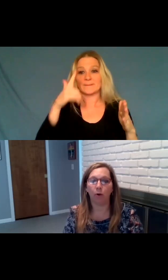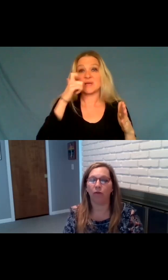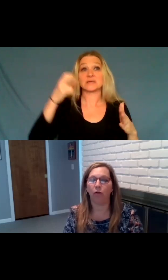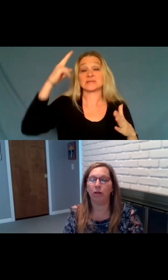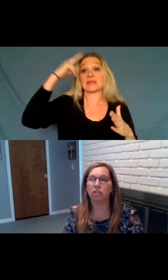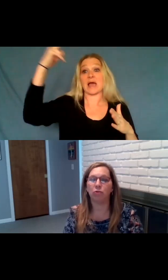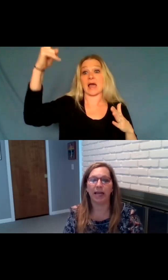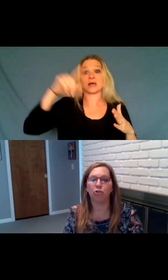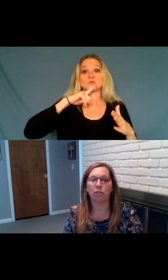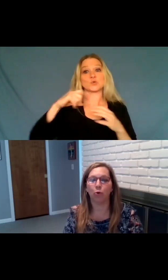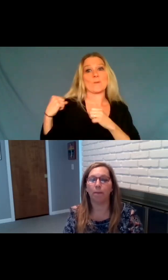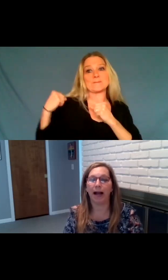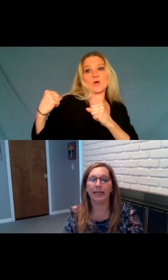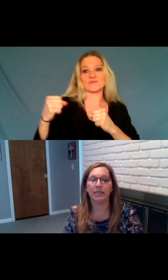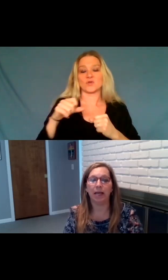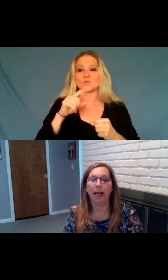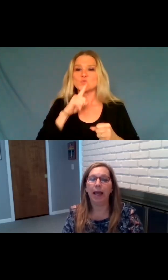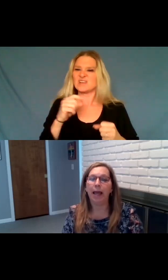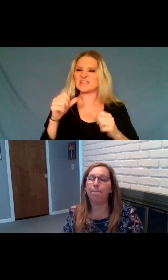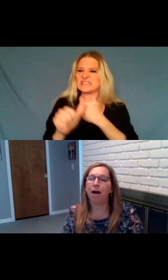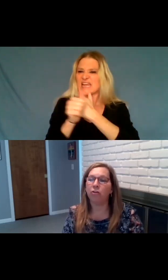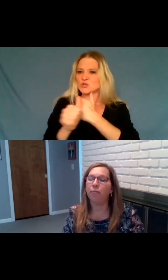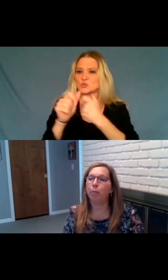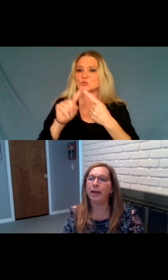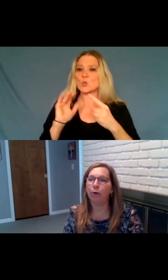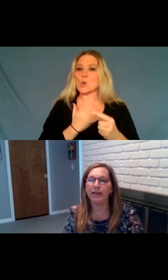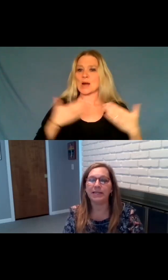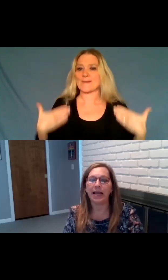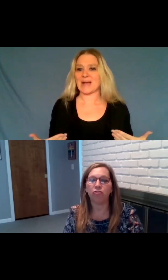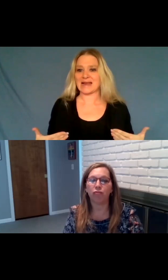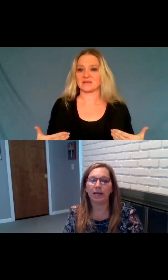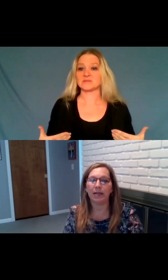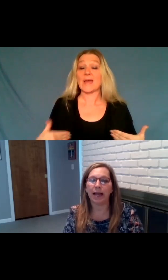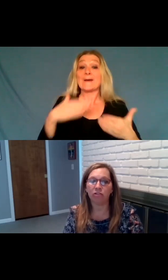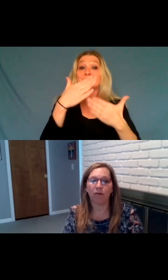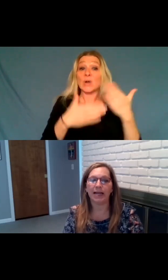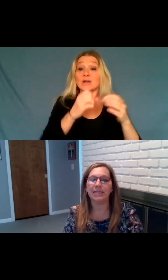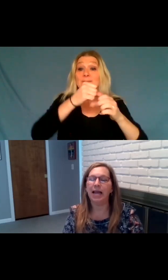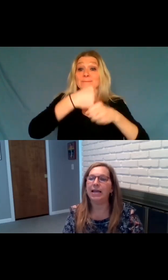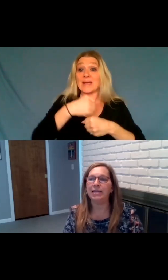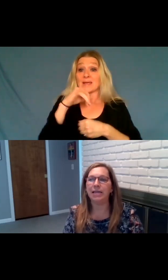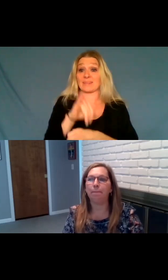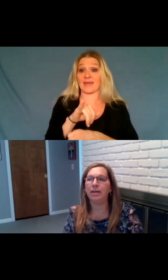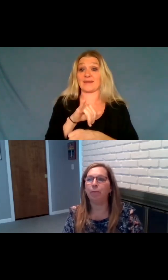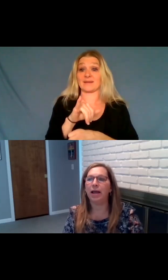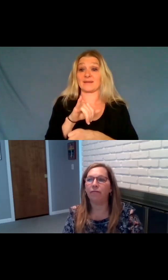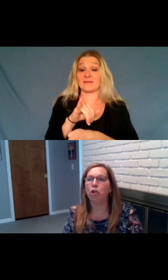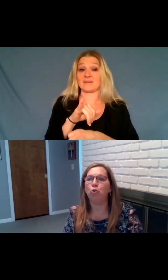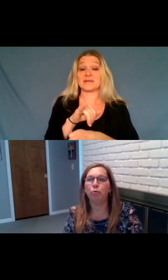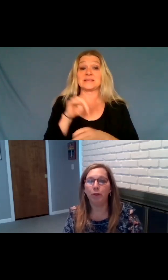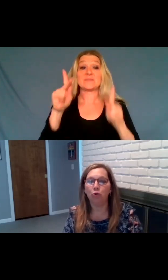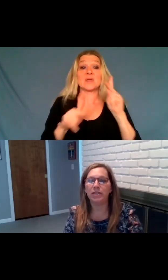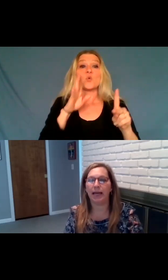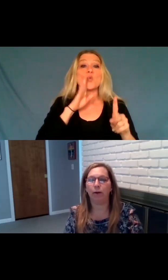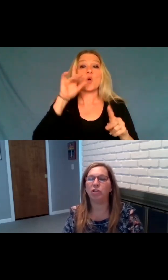so powerful and so dangerous to our bodies. And part of preparing these extracts is that people have to